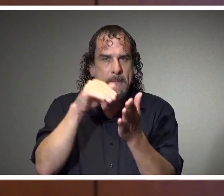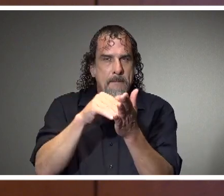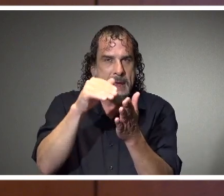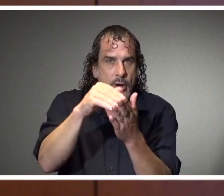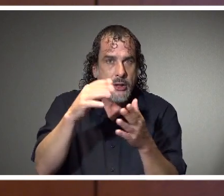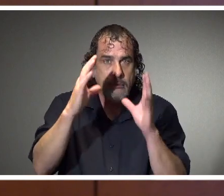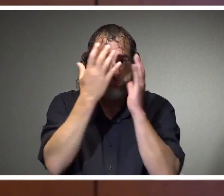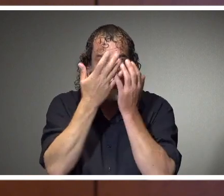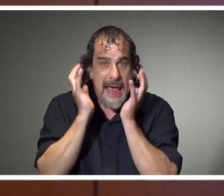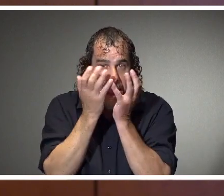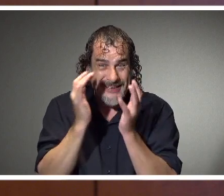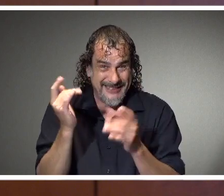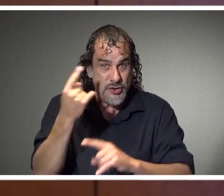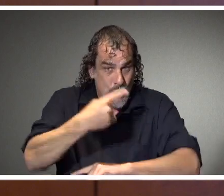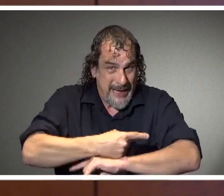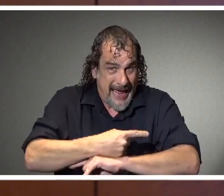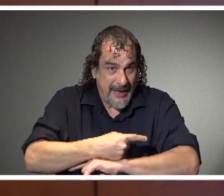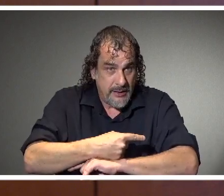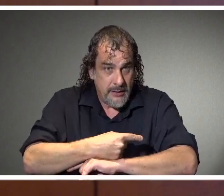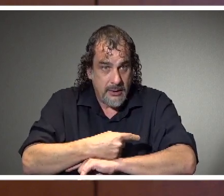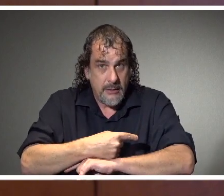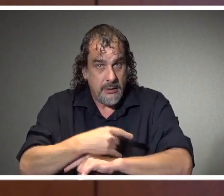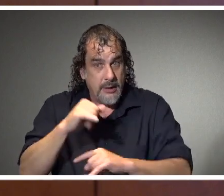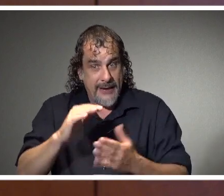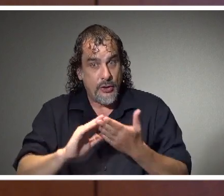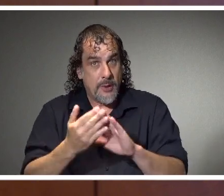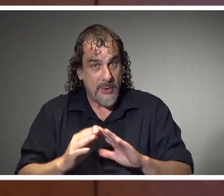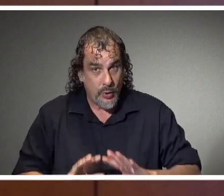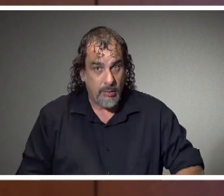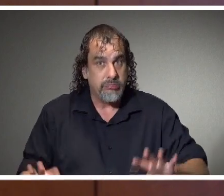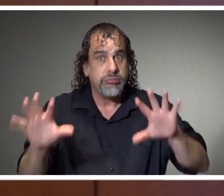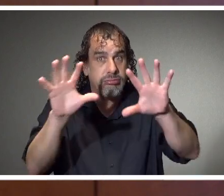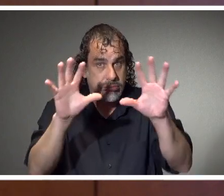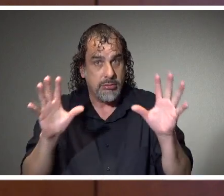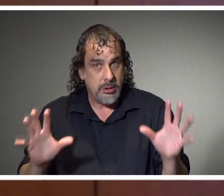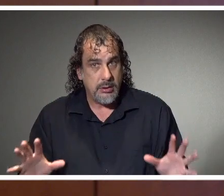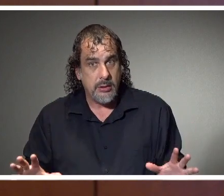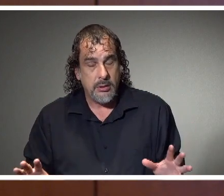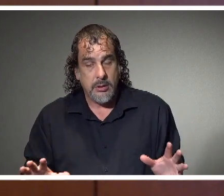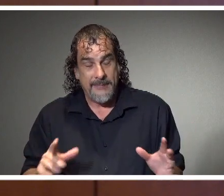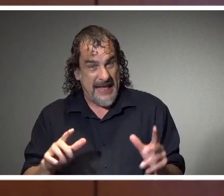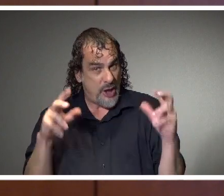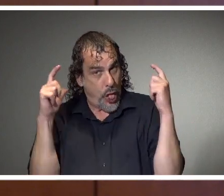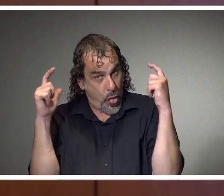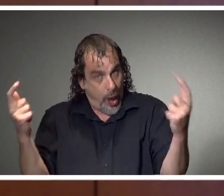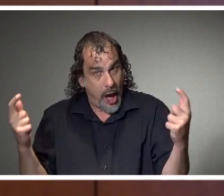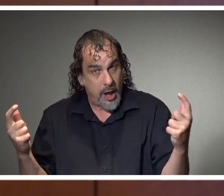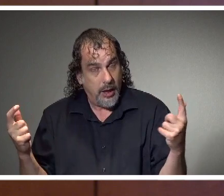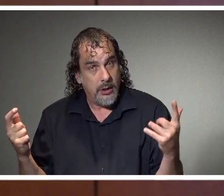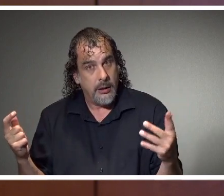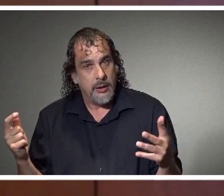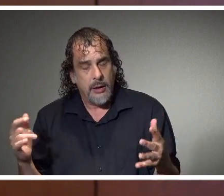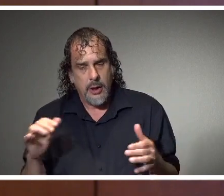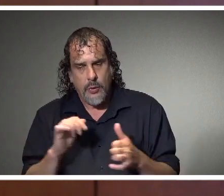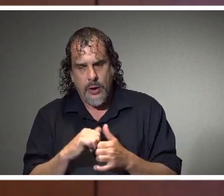that's significant, what we've been able to do and gather. You're gonna look at, I've also got